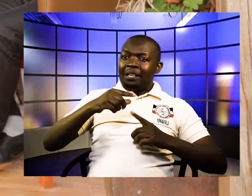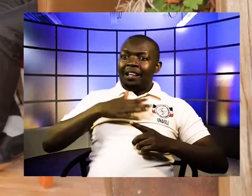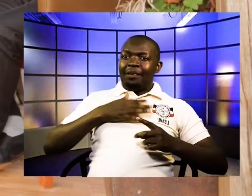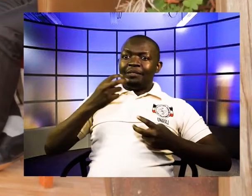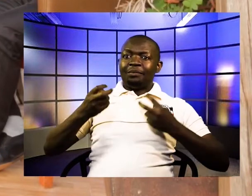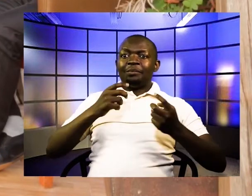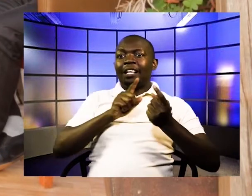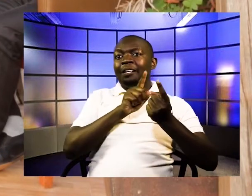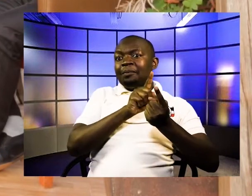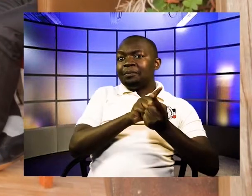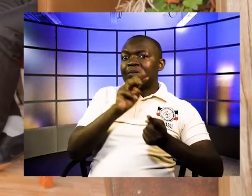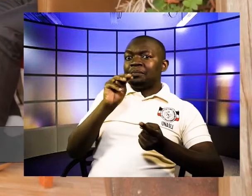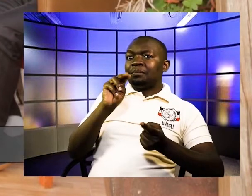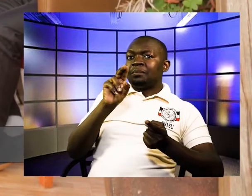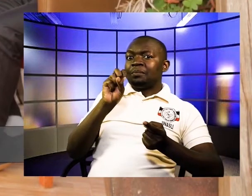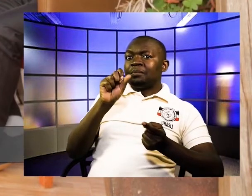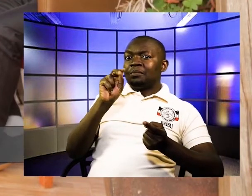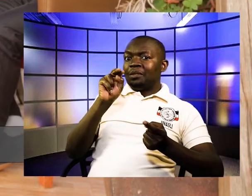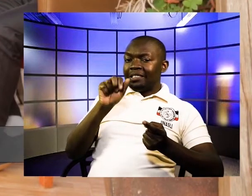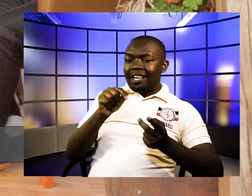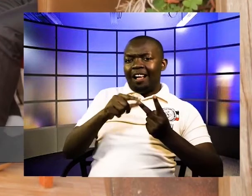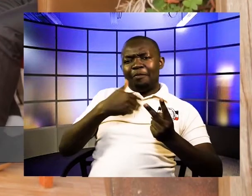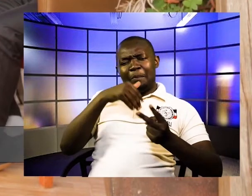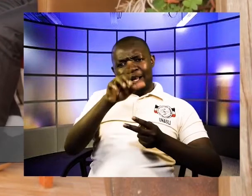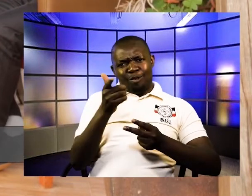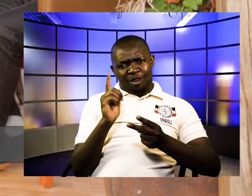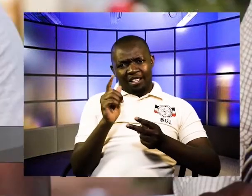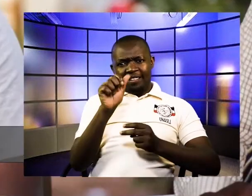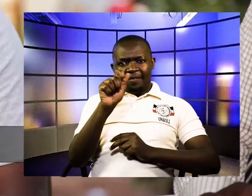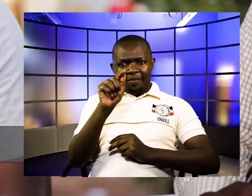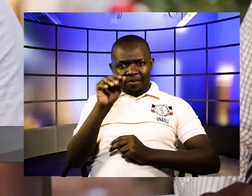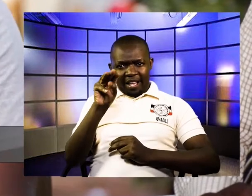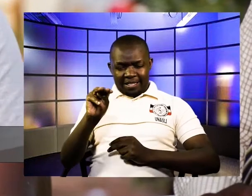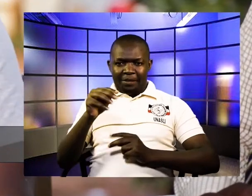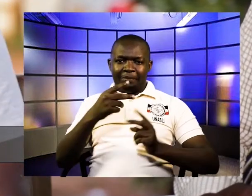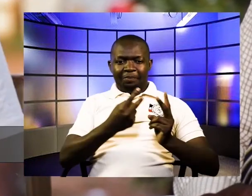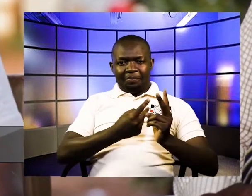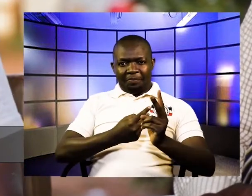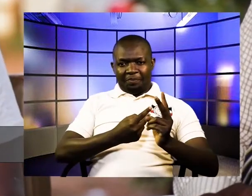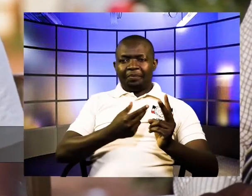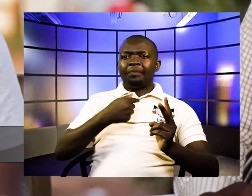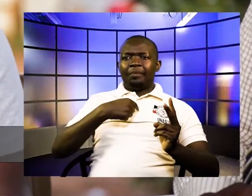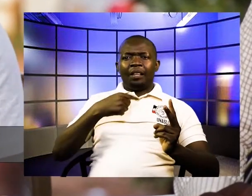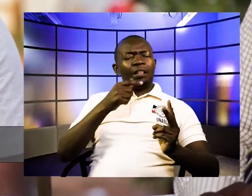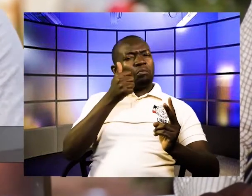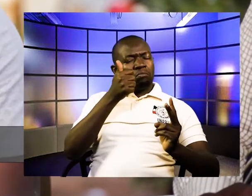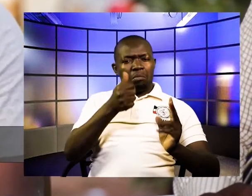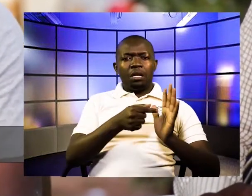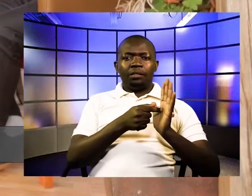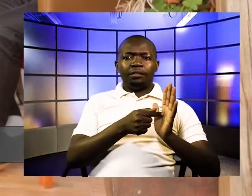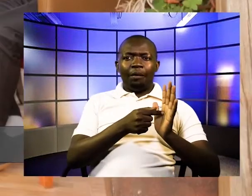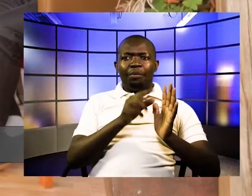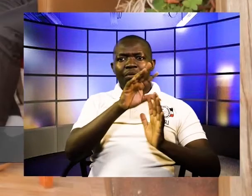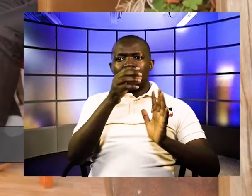bange bano Musana. Alina ne munna atiimu era tuli basanyufu nti nno kyakulabirako kirungi. Naye nga omulamwa gwa